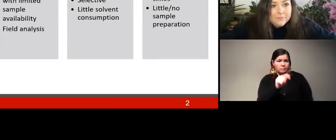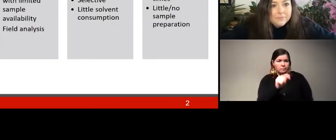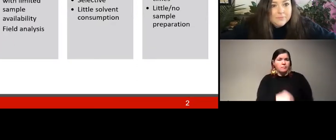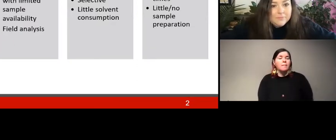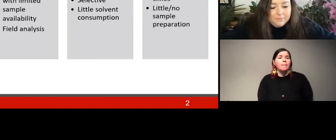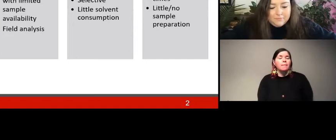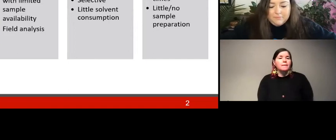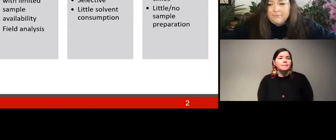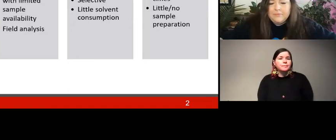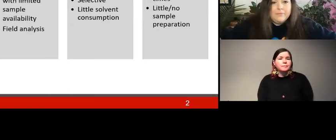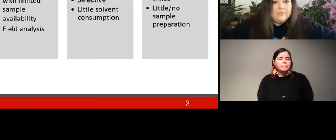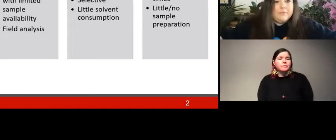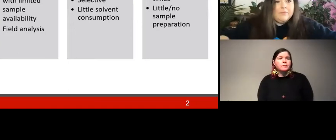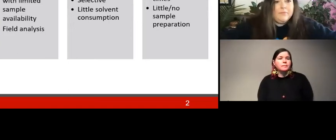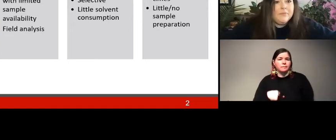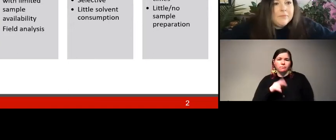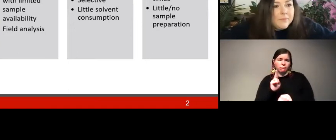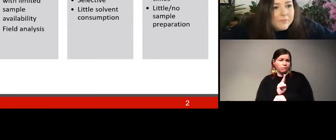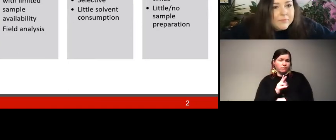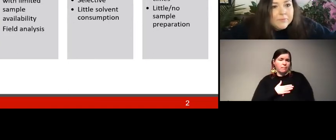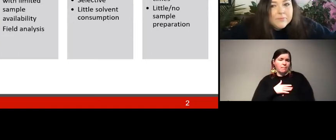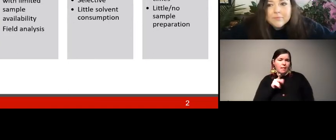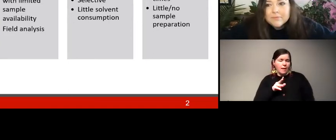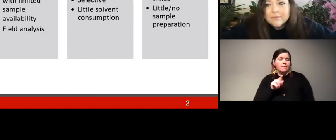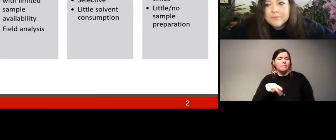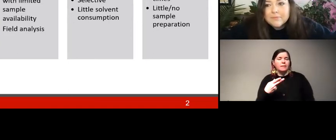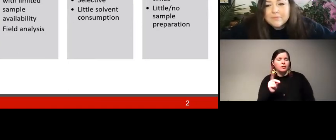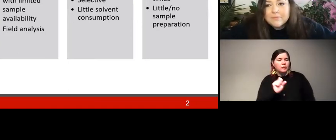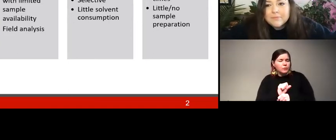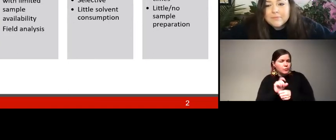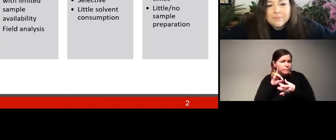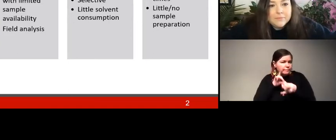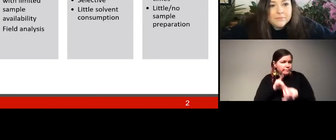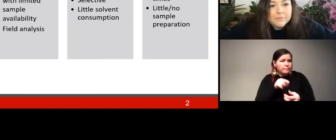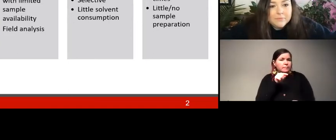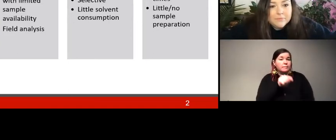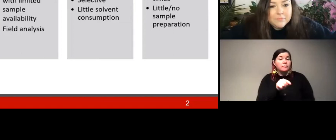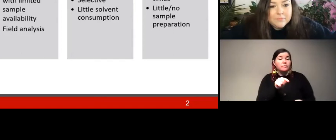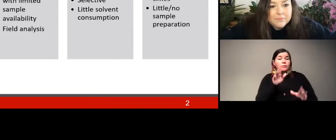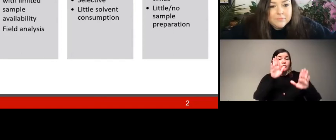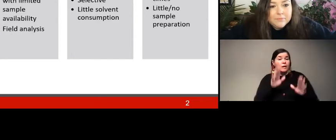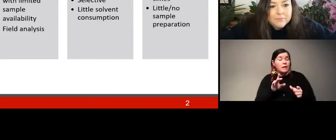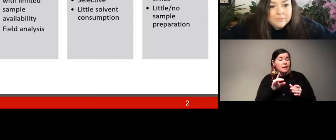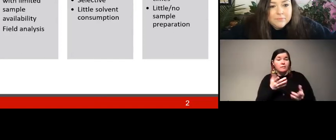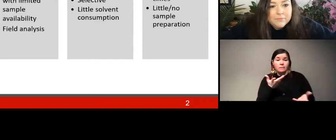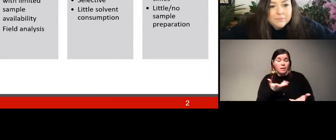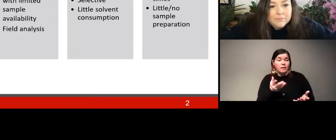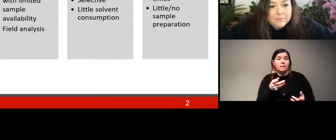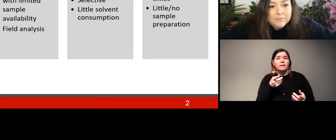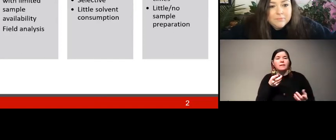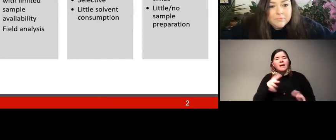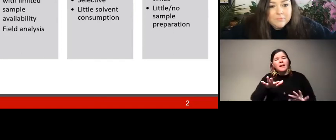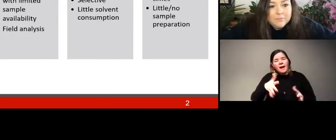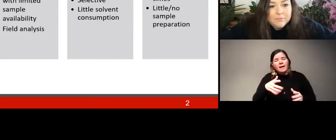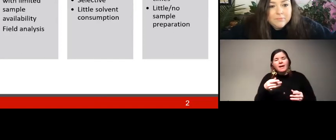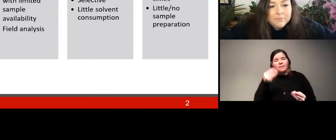the instrument that I use in my lab that I've done a lot of my PhD work with. And what's really great about Mass Spec is it can kind of sort of tell you how